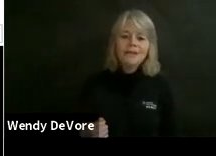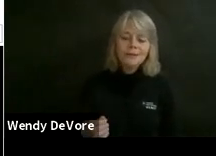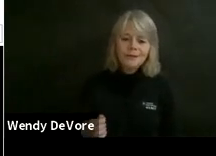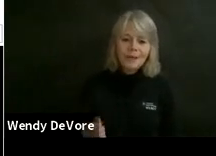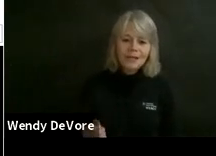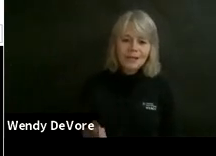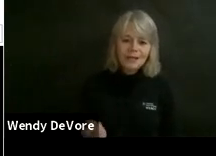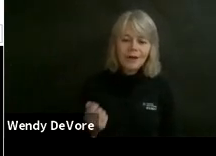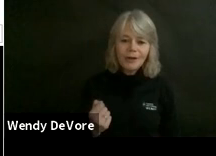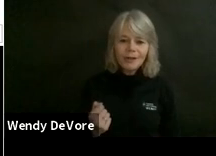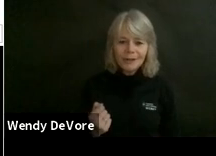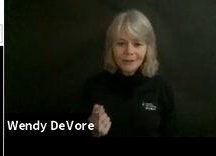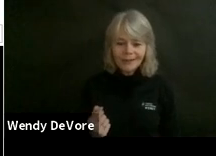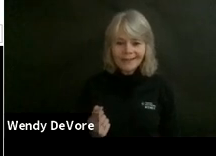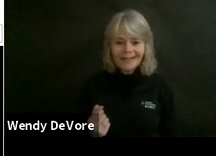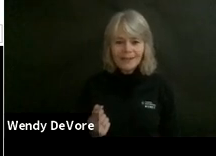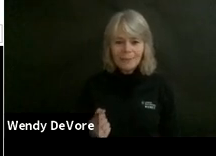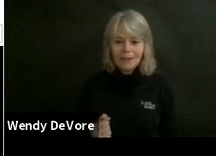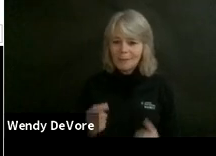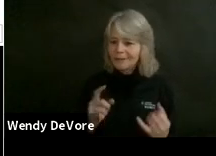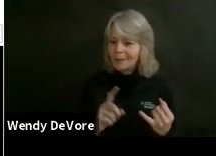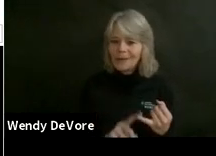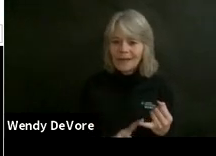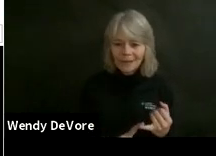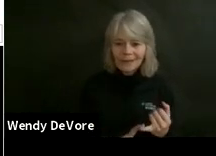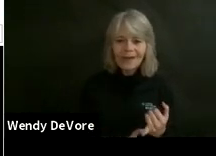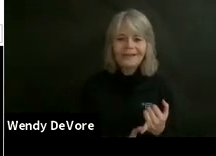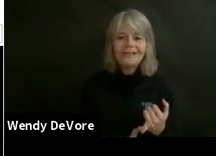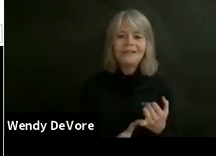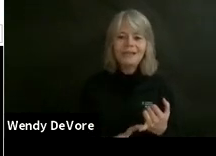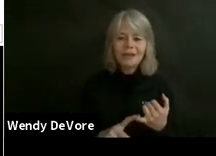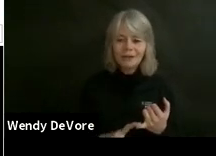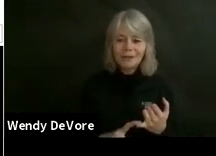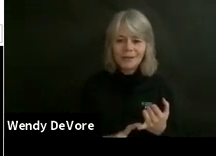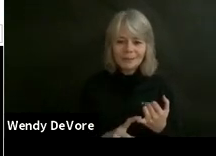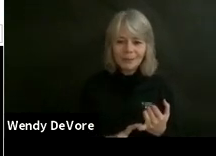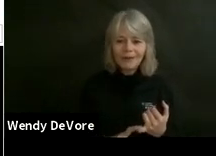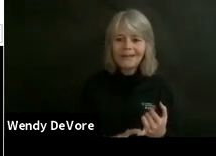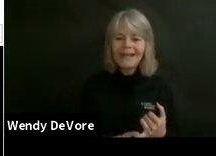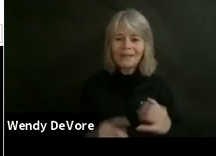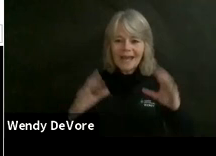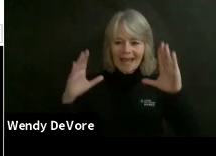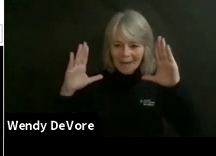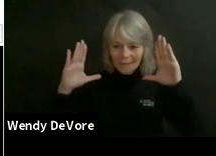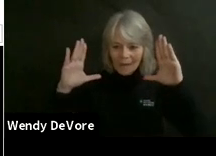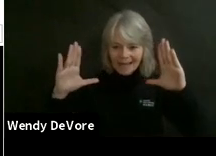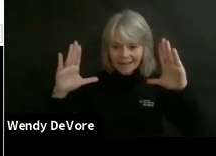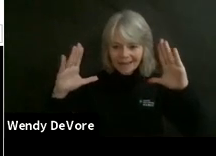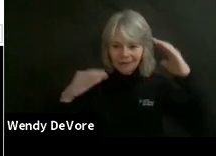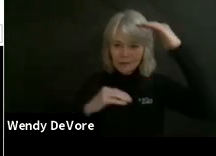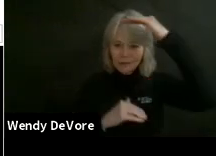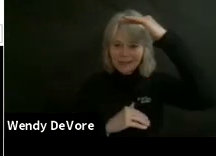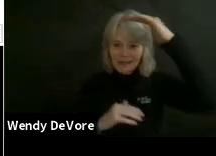As Chris mentioned earlier, especially with someone with a hearing loss, it's also important that they have